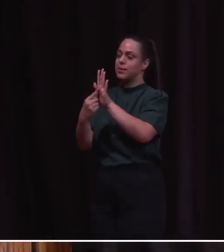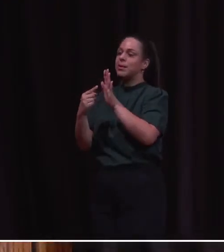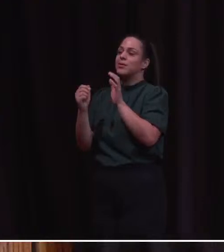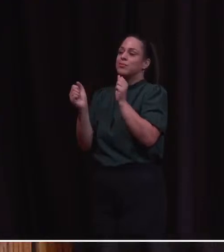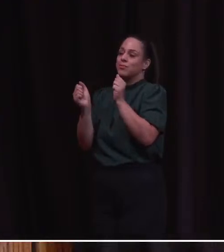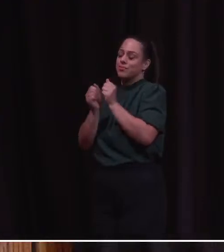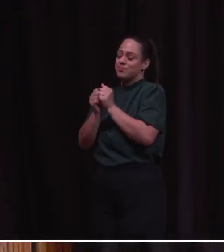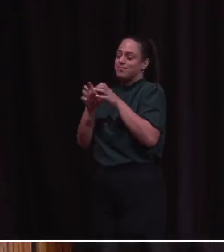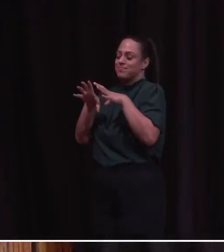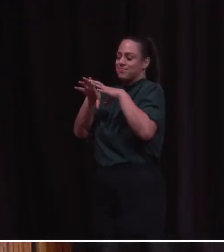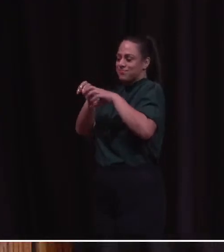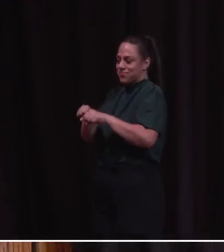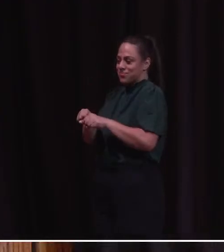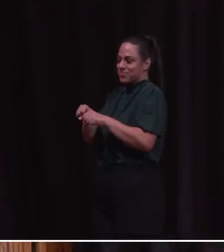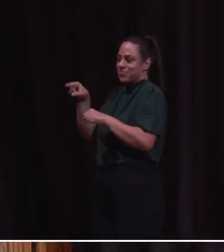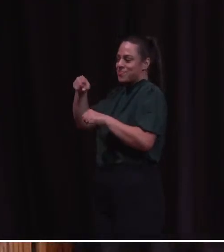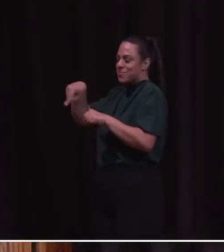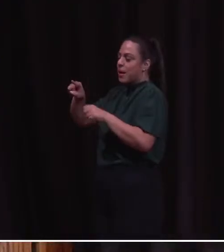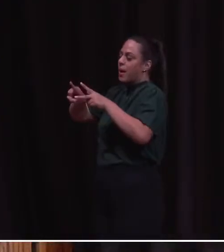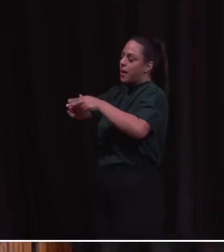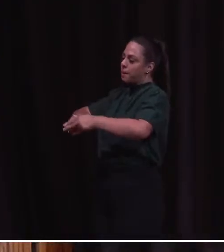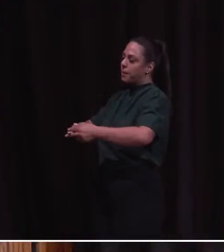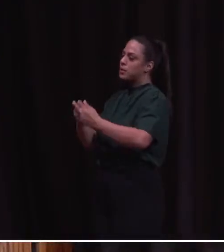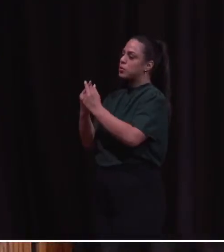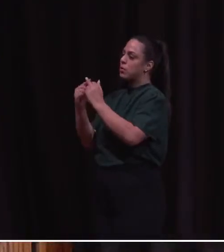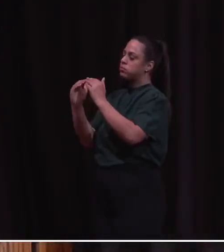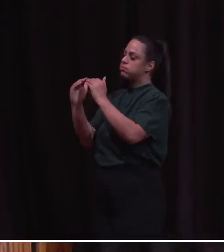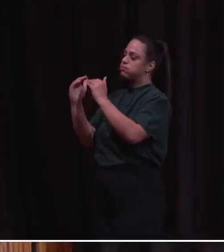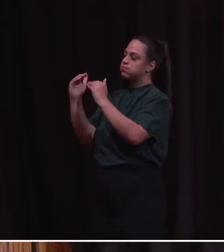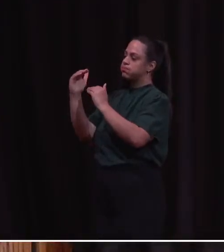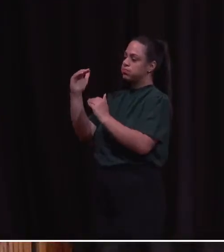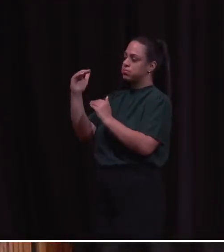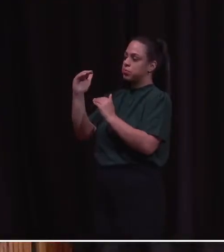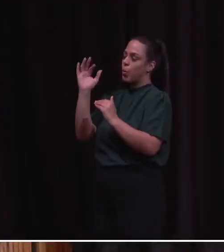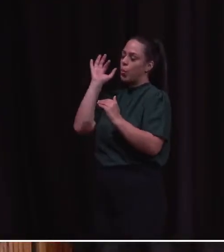This was the story that was being told